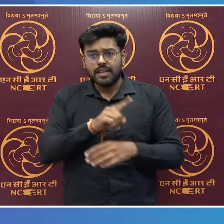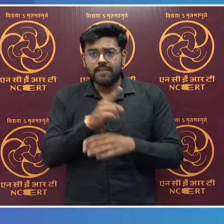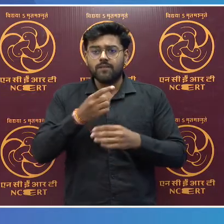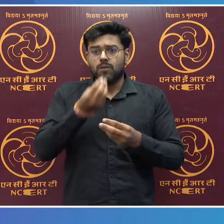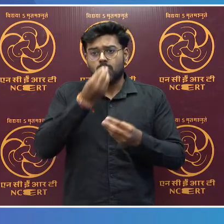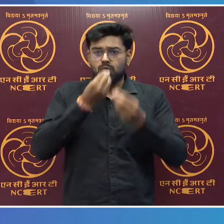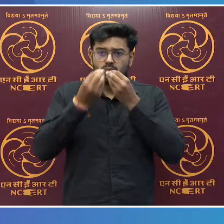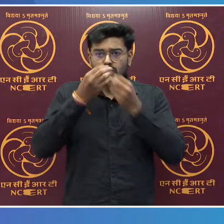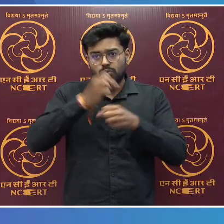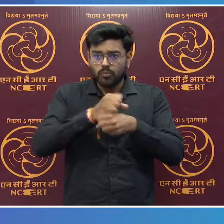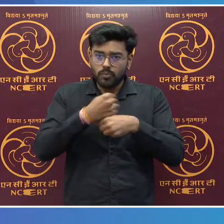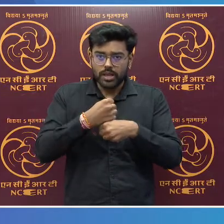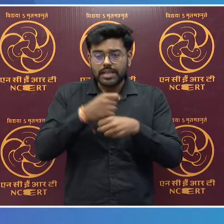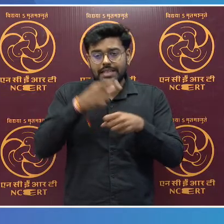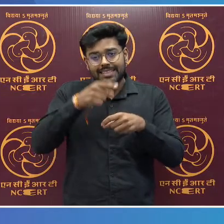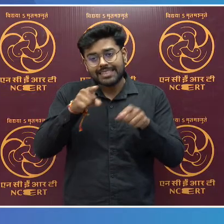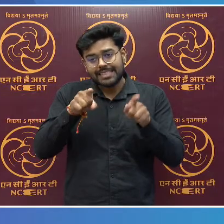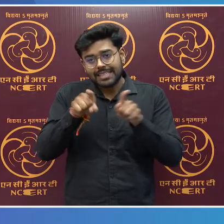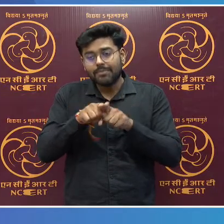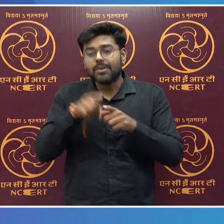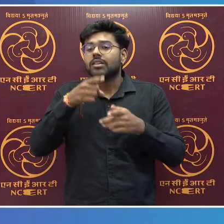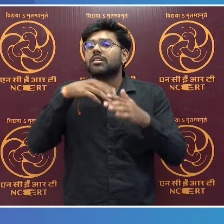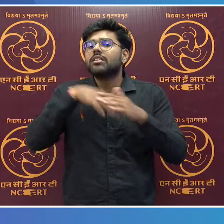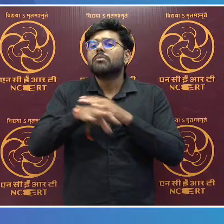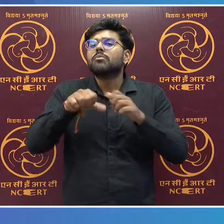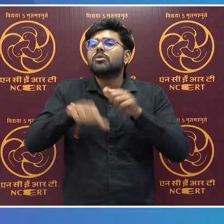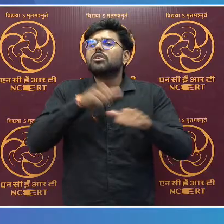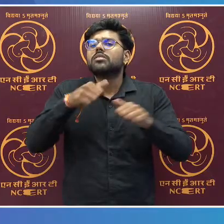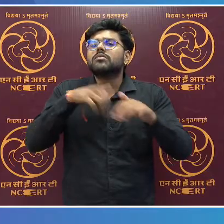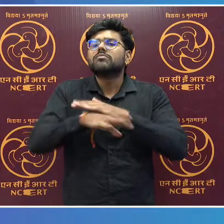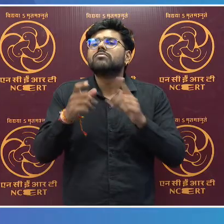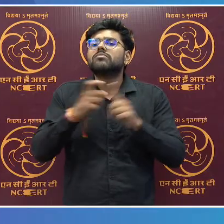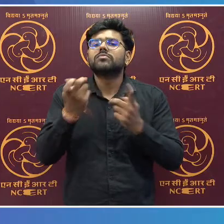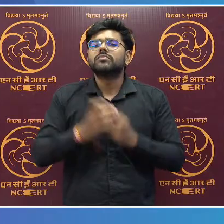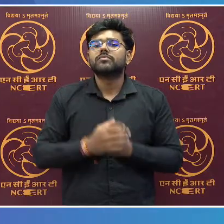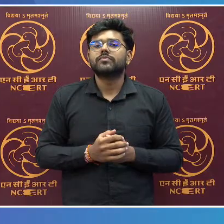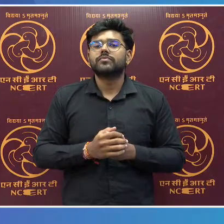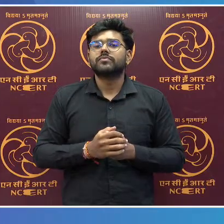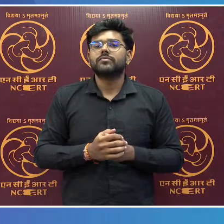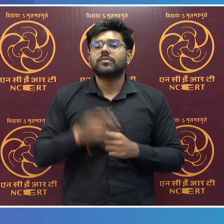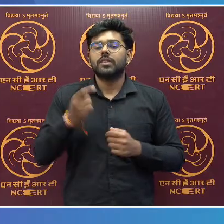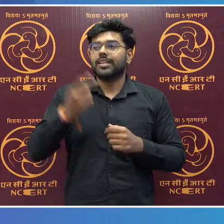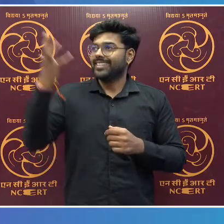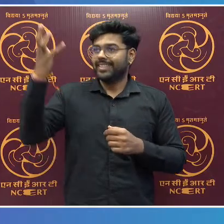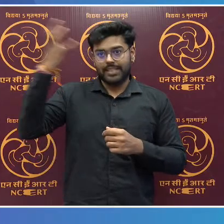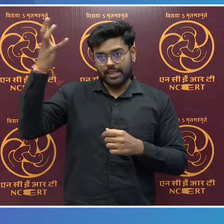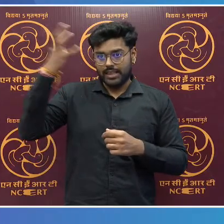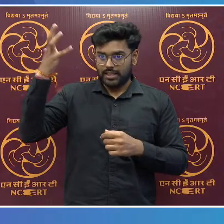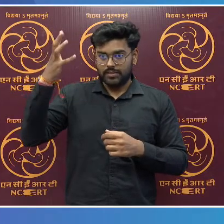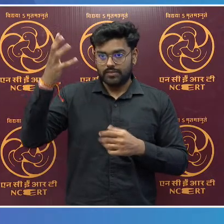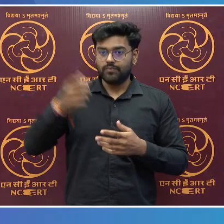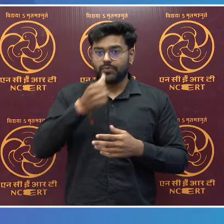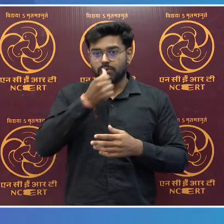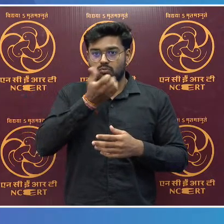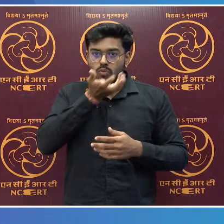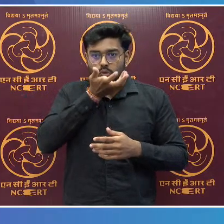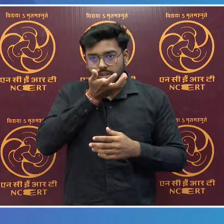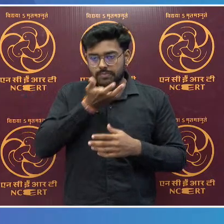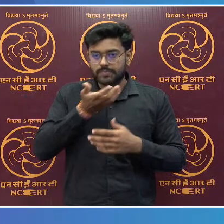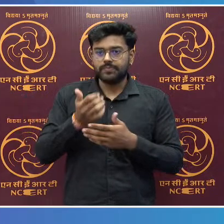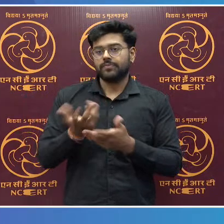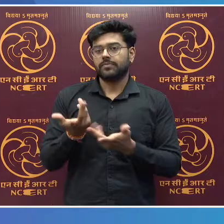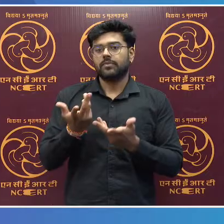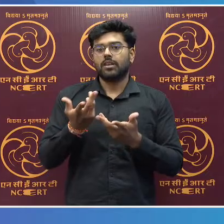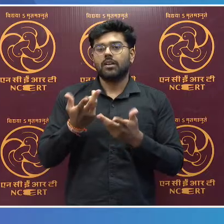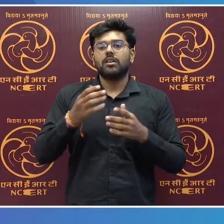process that is photosynthesis. What they do in that process? They take in sunlight, they take water,